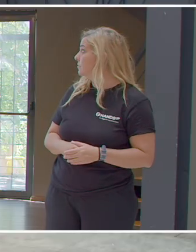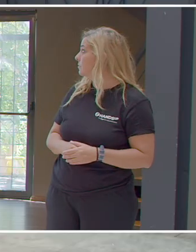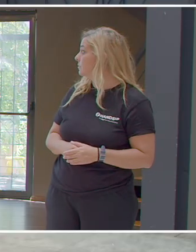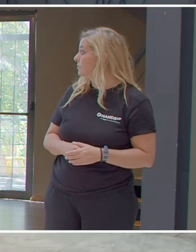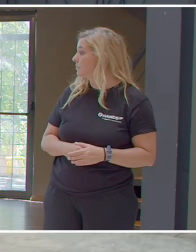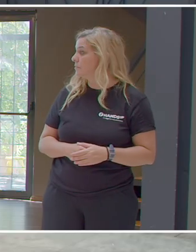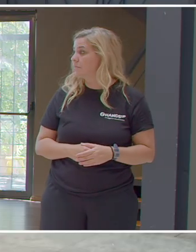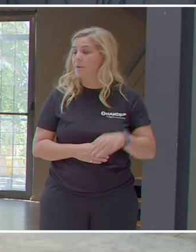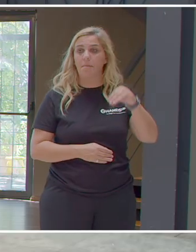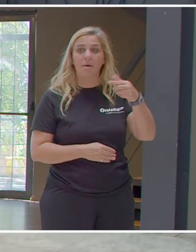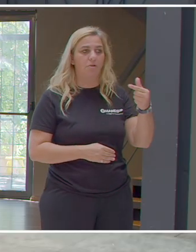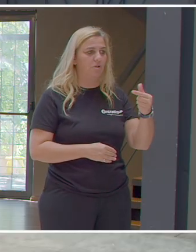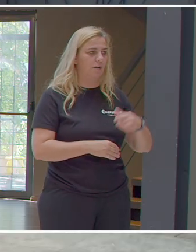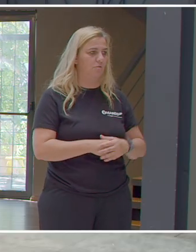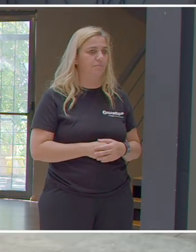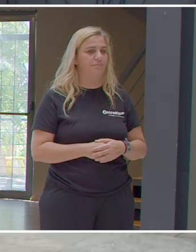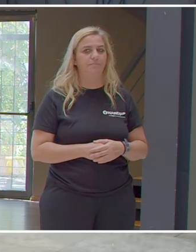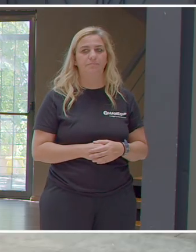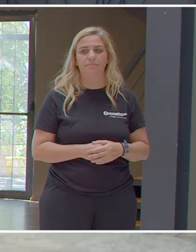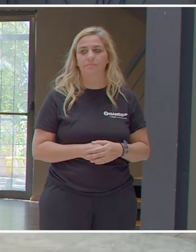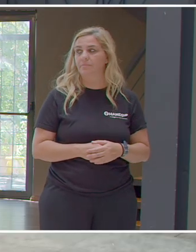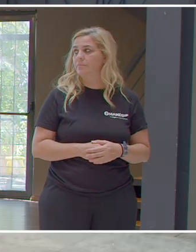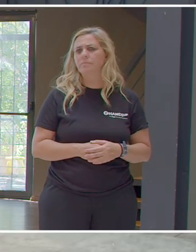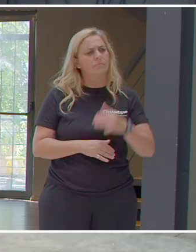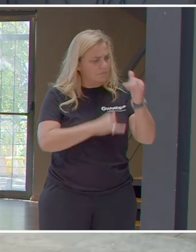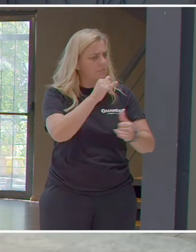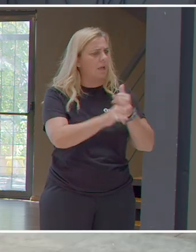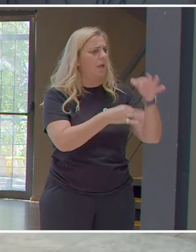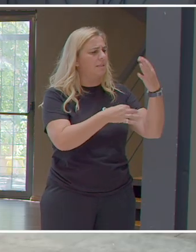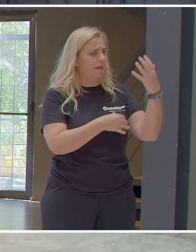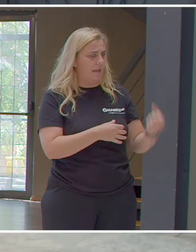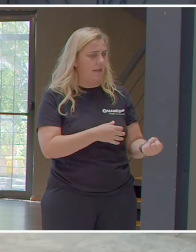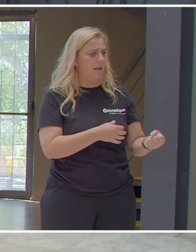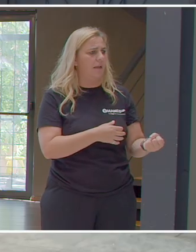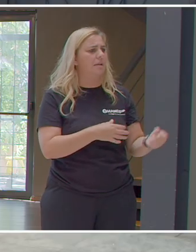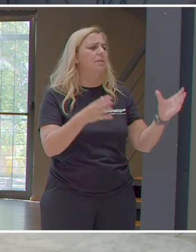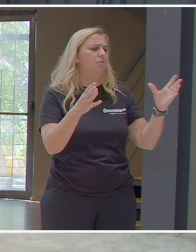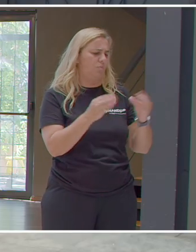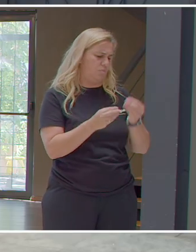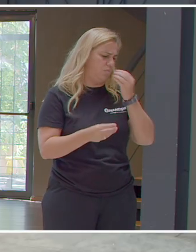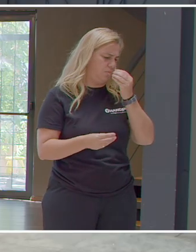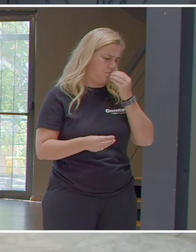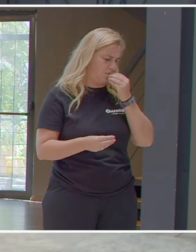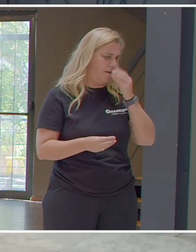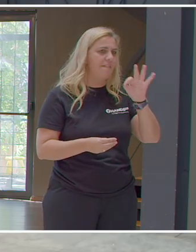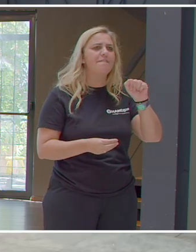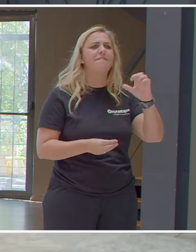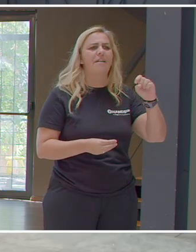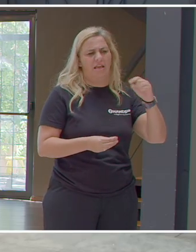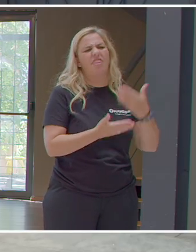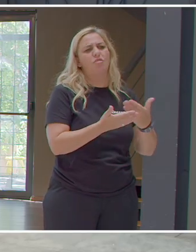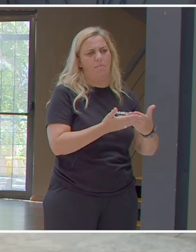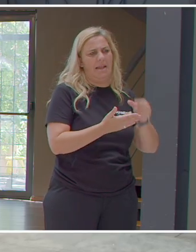Dr. Michael Greger, yeah, he also has a website that is called nutritionfacts.org. If you ever want to look something